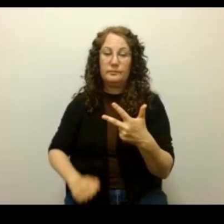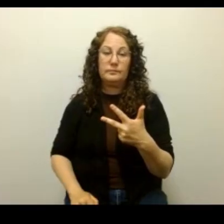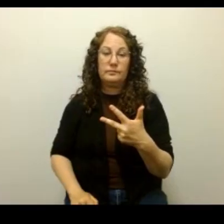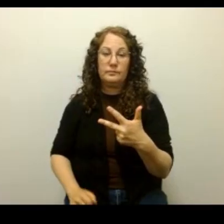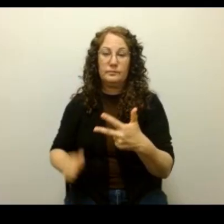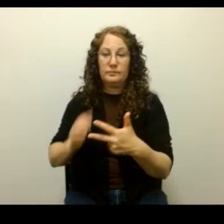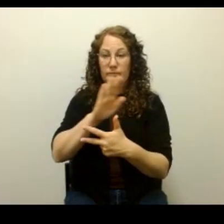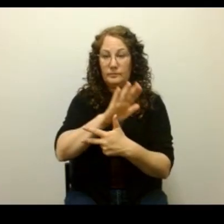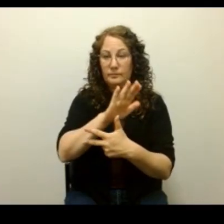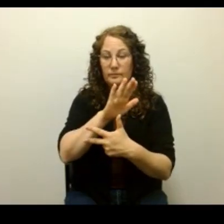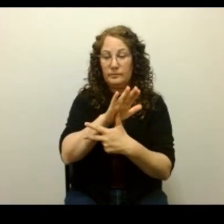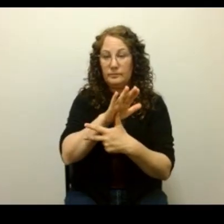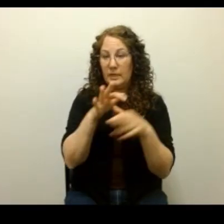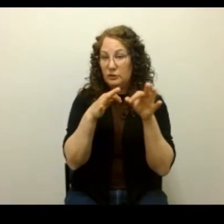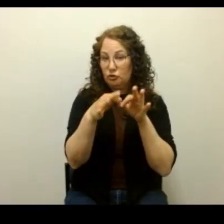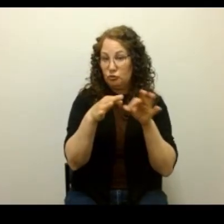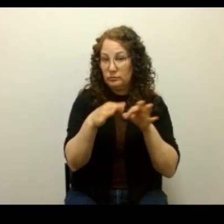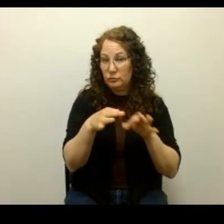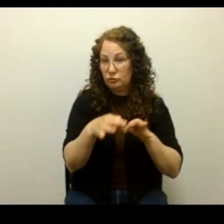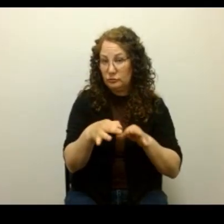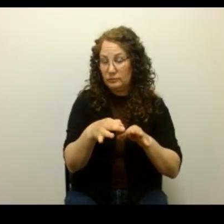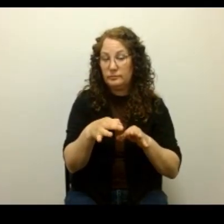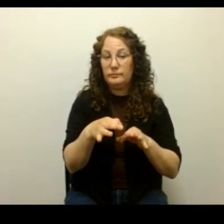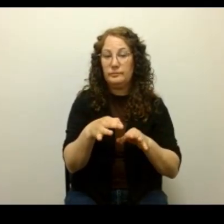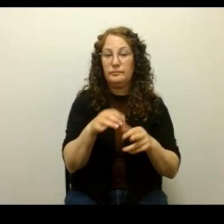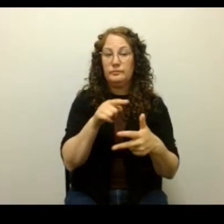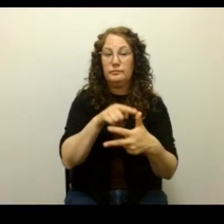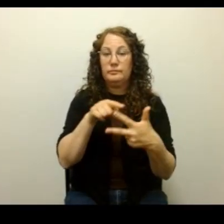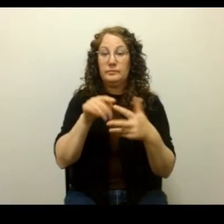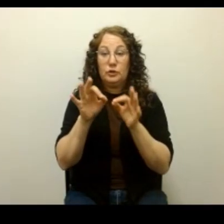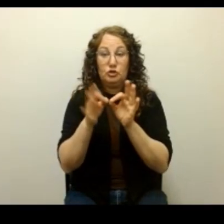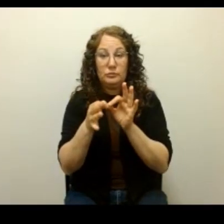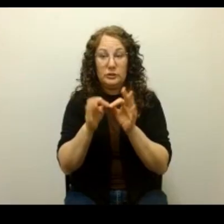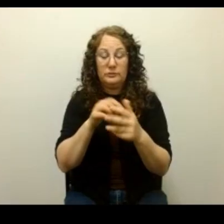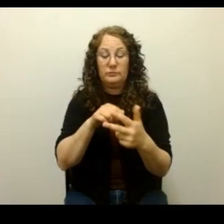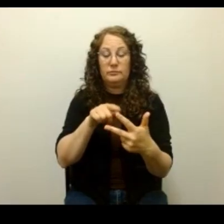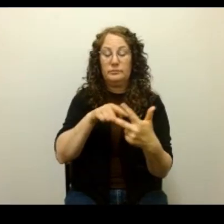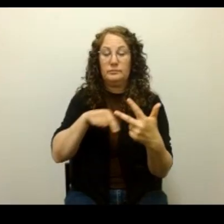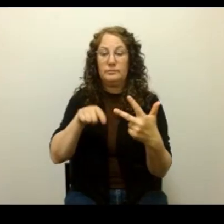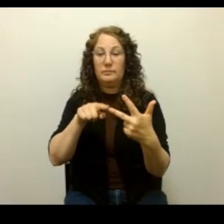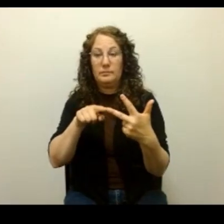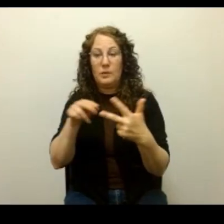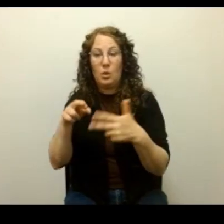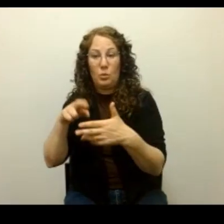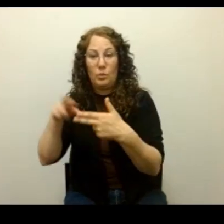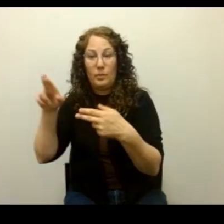which are description, interpretation, and outcome.